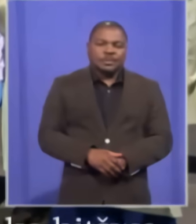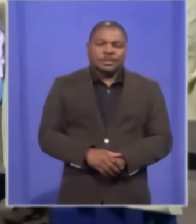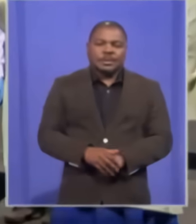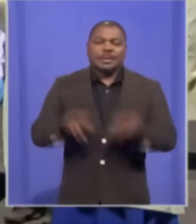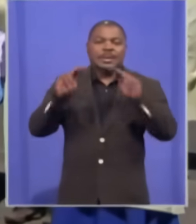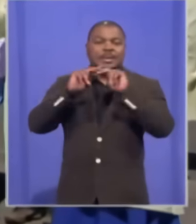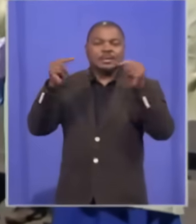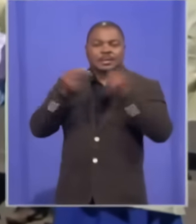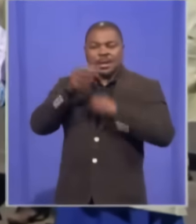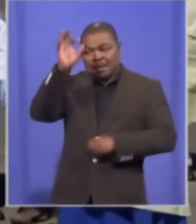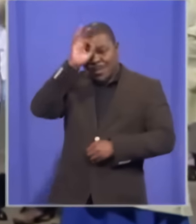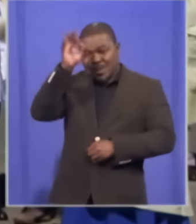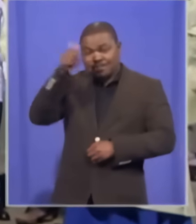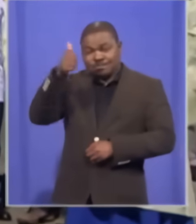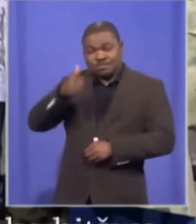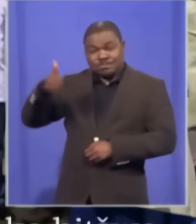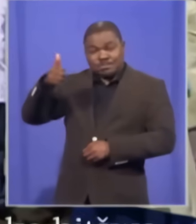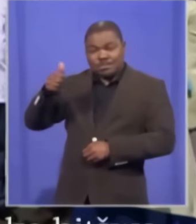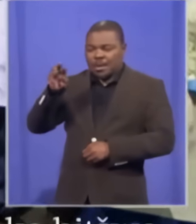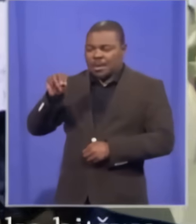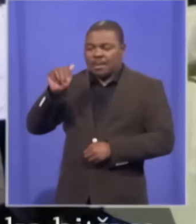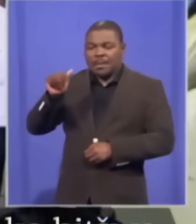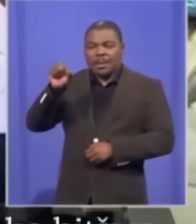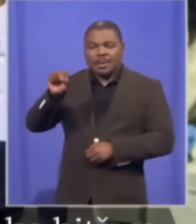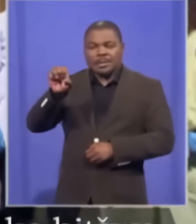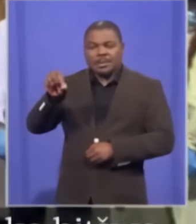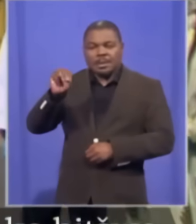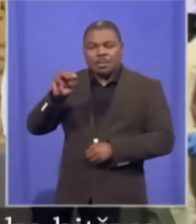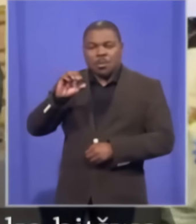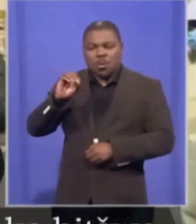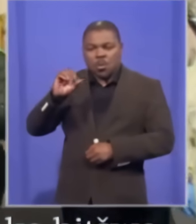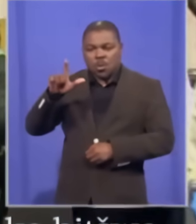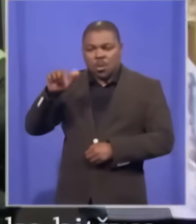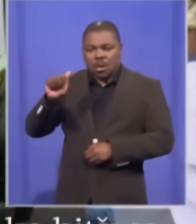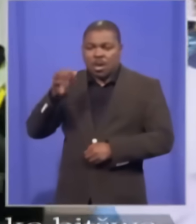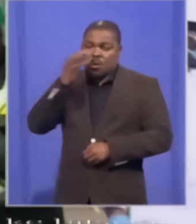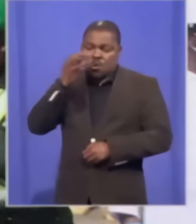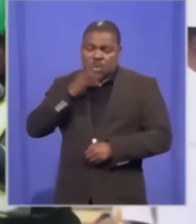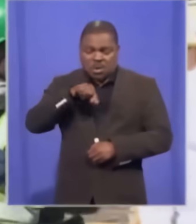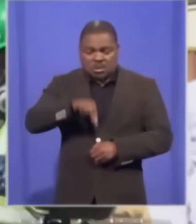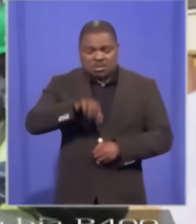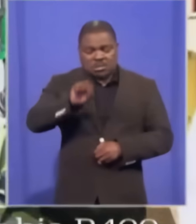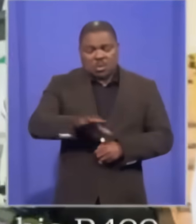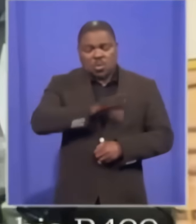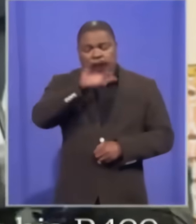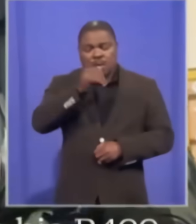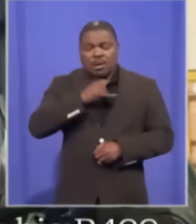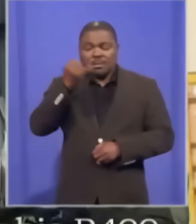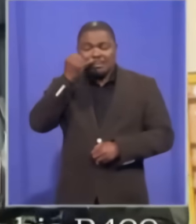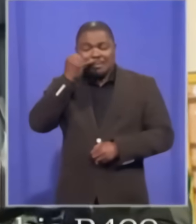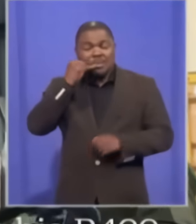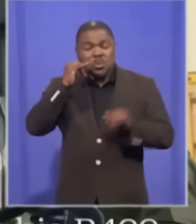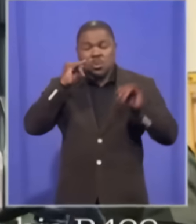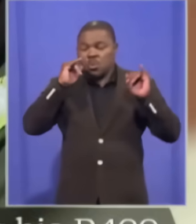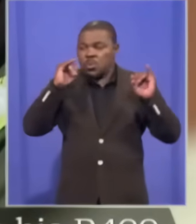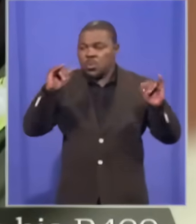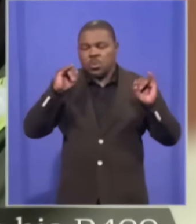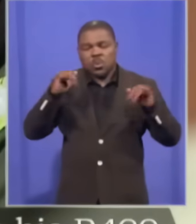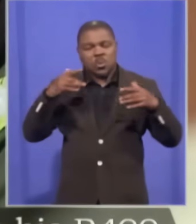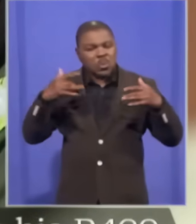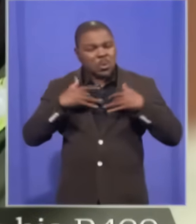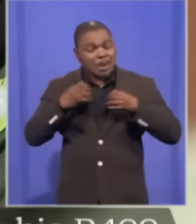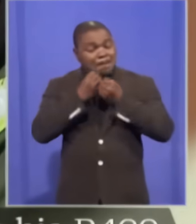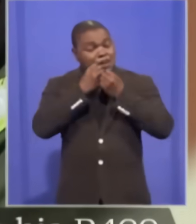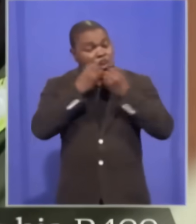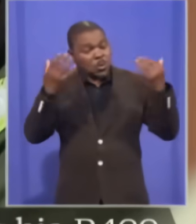Mokomišenare wa bosetšhaba wa maphodisa Fani Masemola o re diokobatši ke tlhoba boroko go ralala le naga gomme di fihla Gauteng